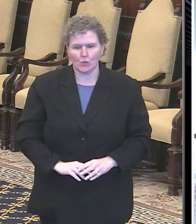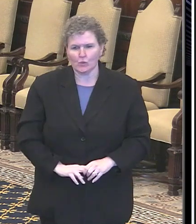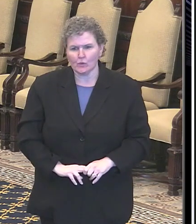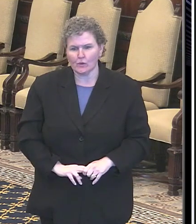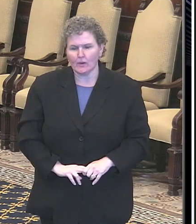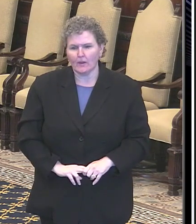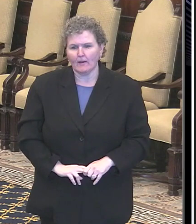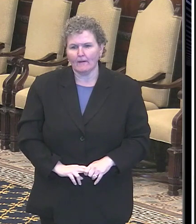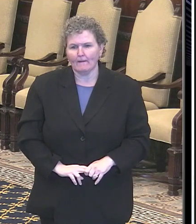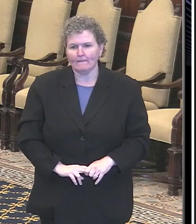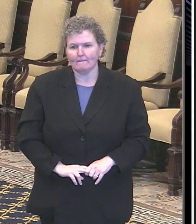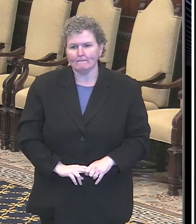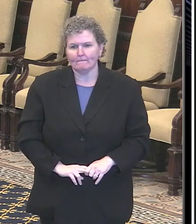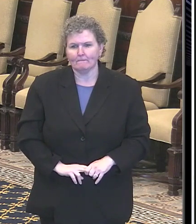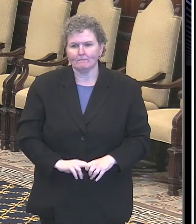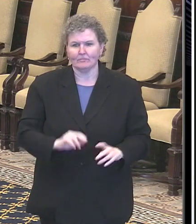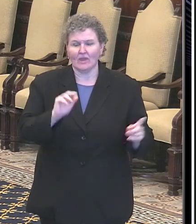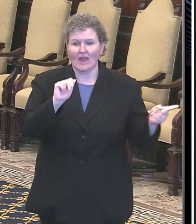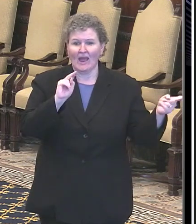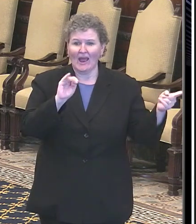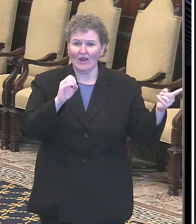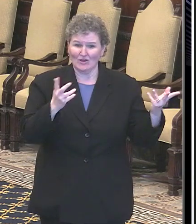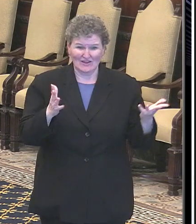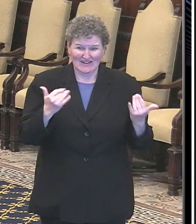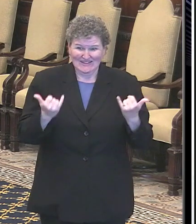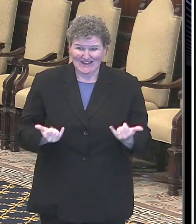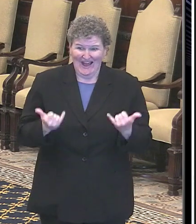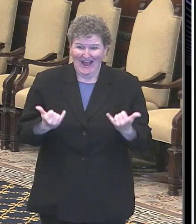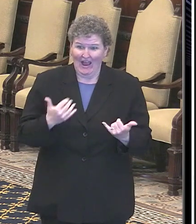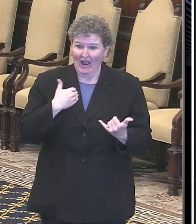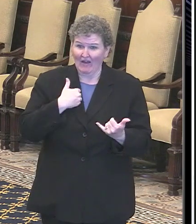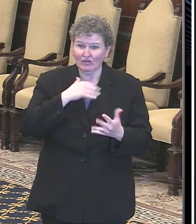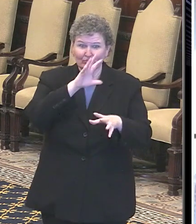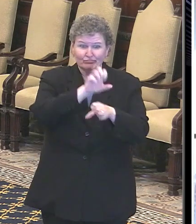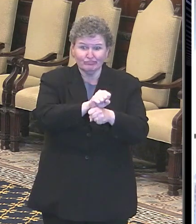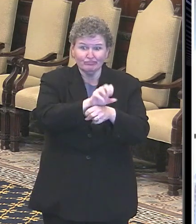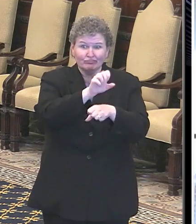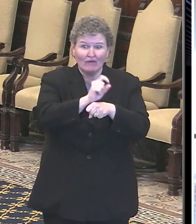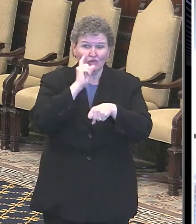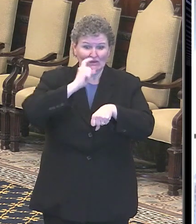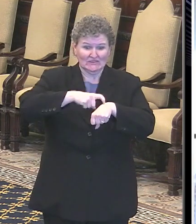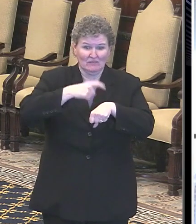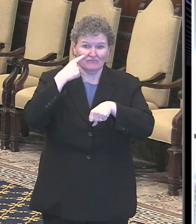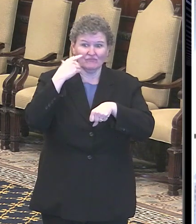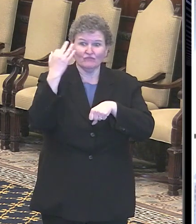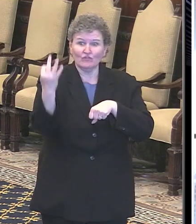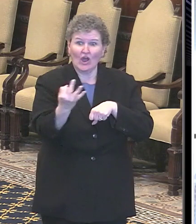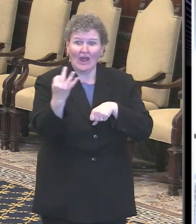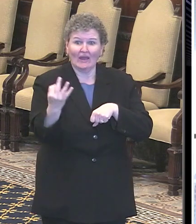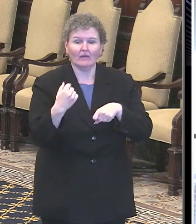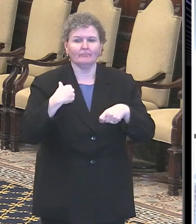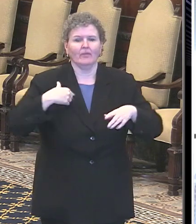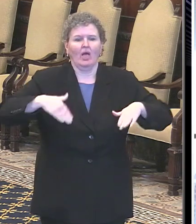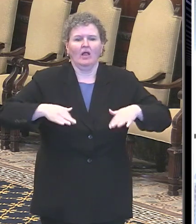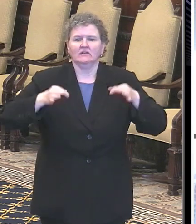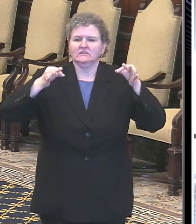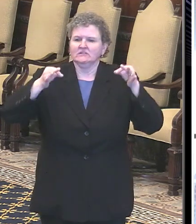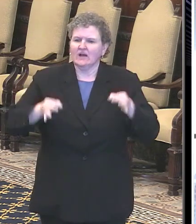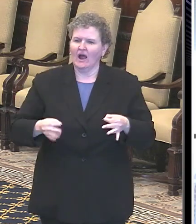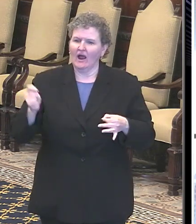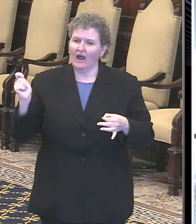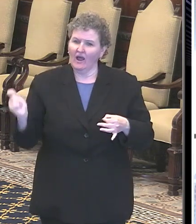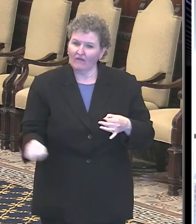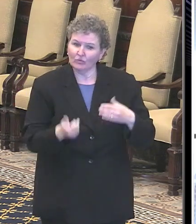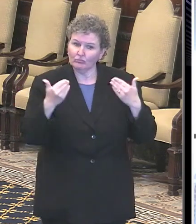at this point, people can't even book tee times for Friday? At this point, because we haven't made a decision about the whether golf courses can open on